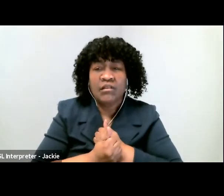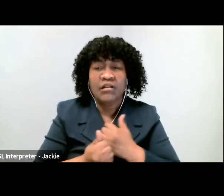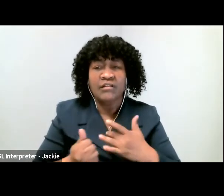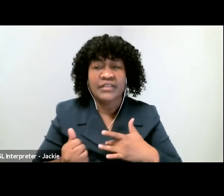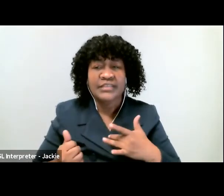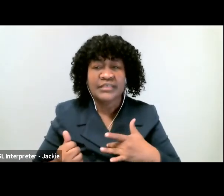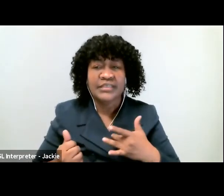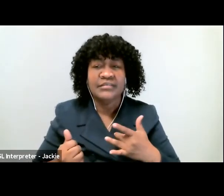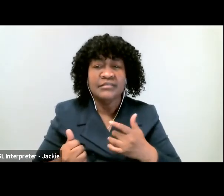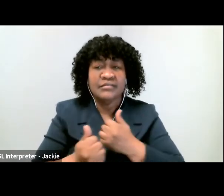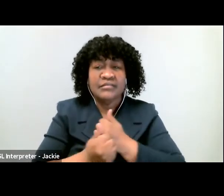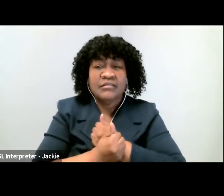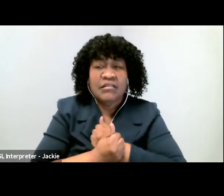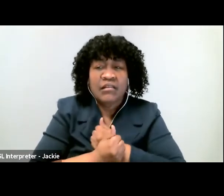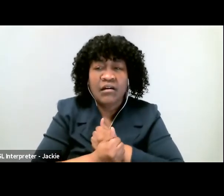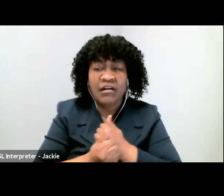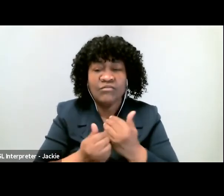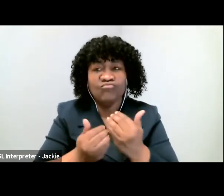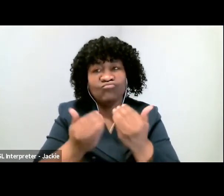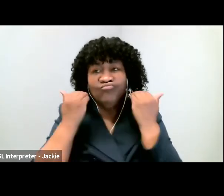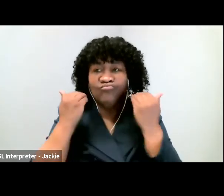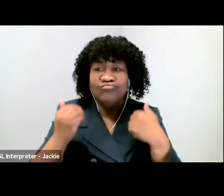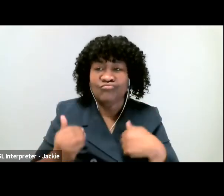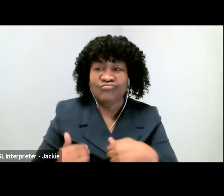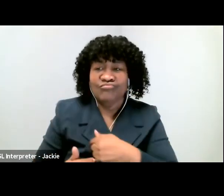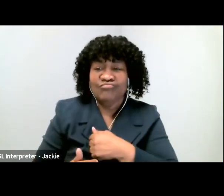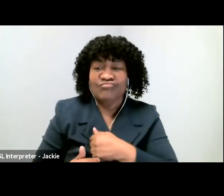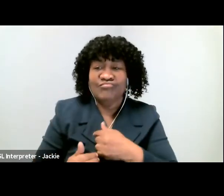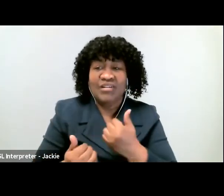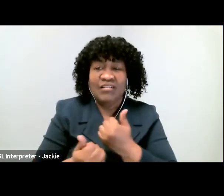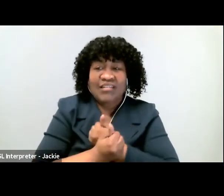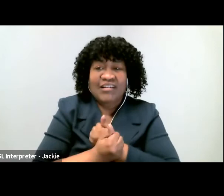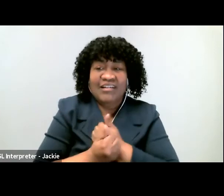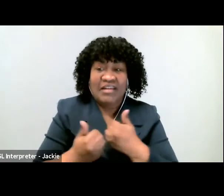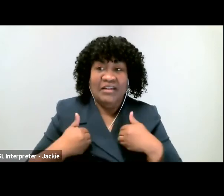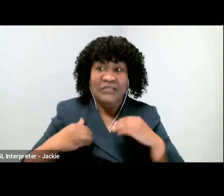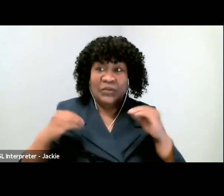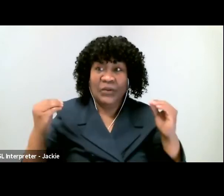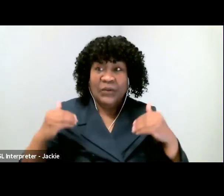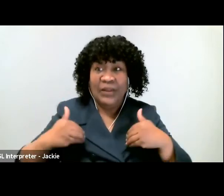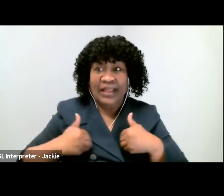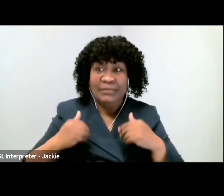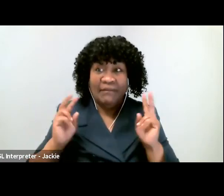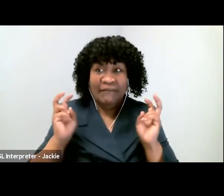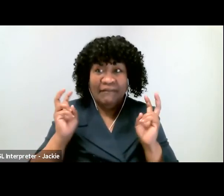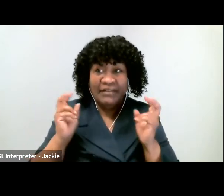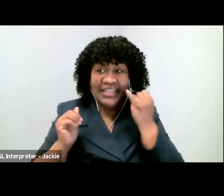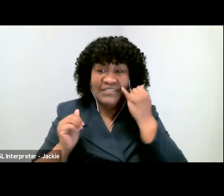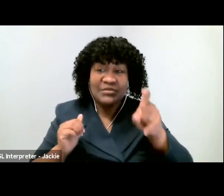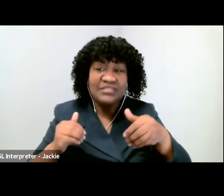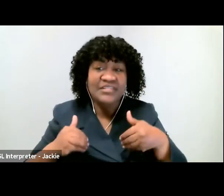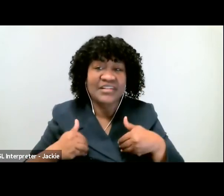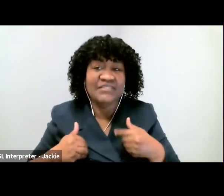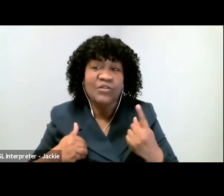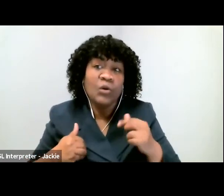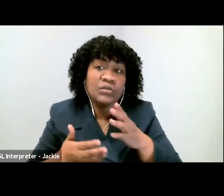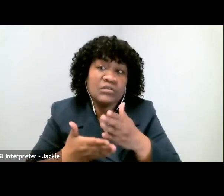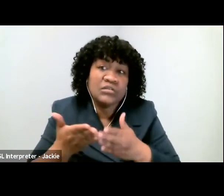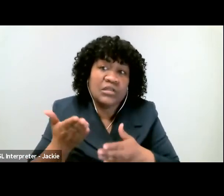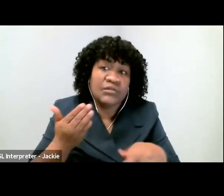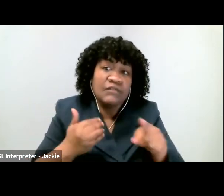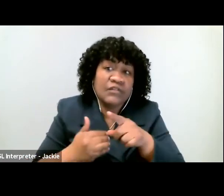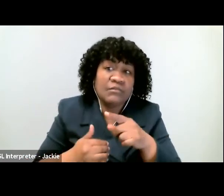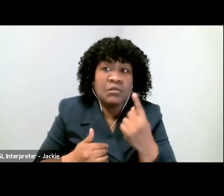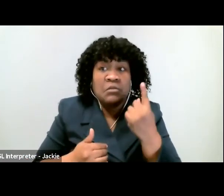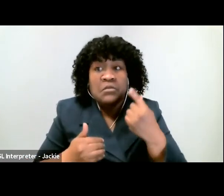Love's instinct, though. Love devours you. Love's got no animal, even if it's supposed to have one or some. Some of them are